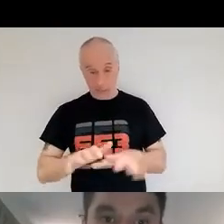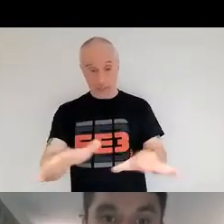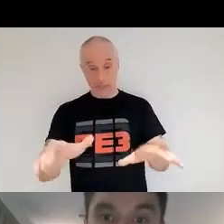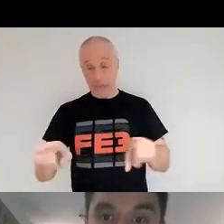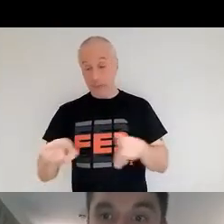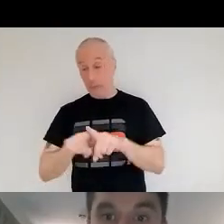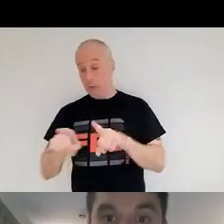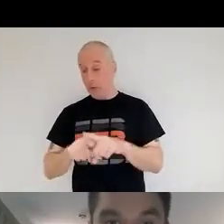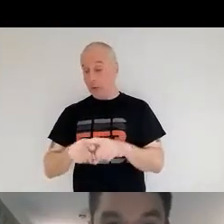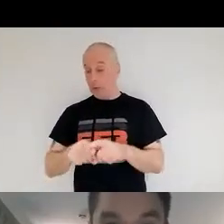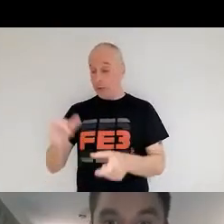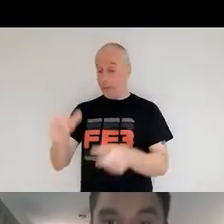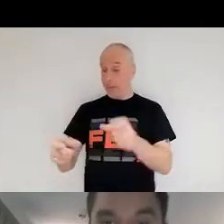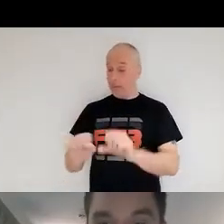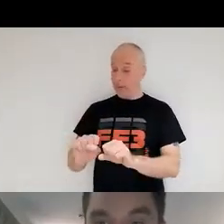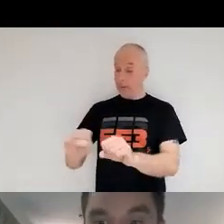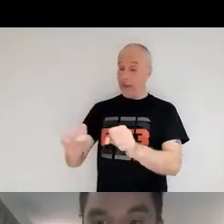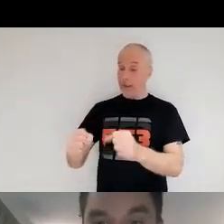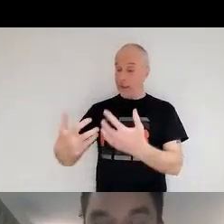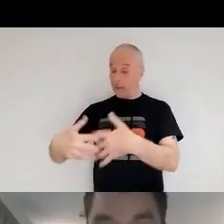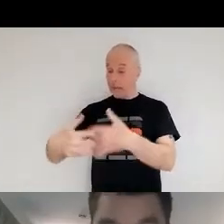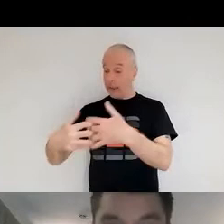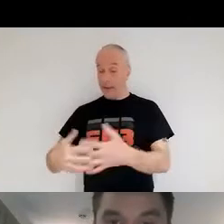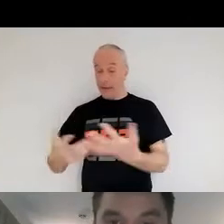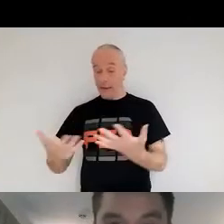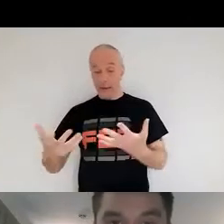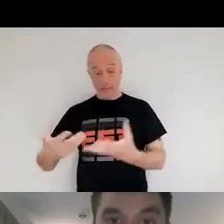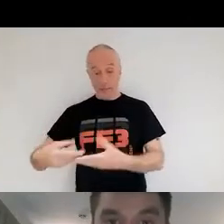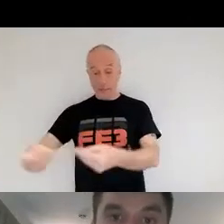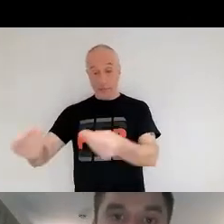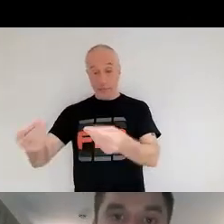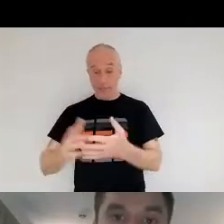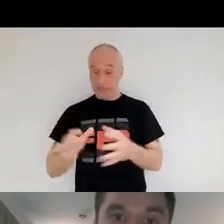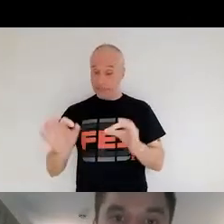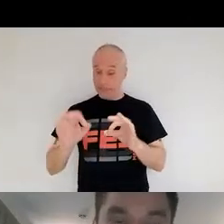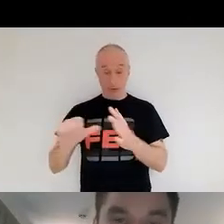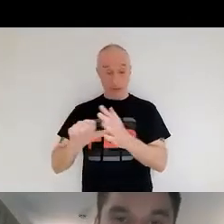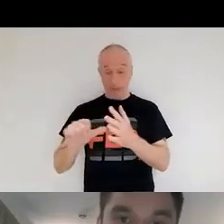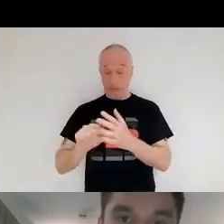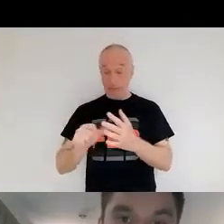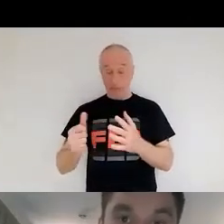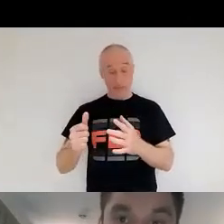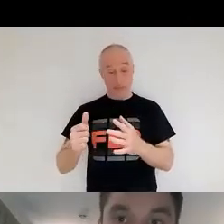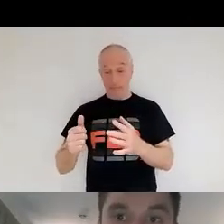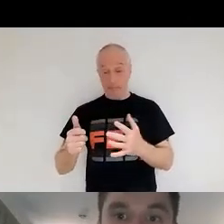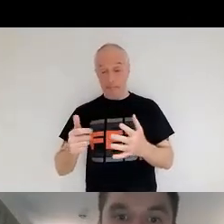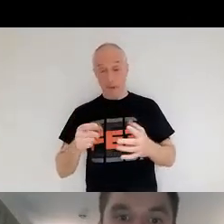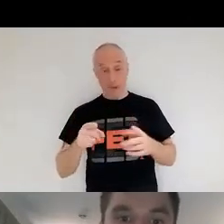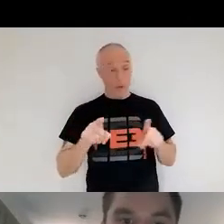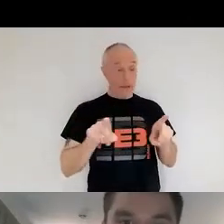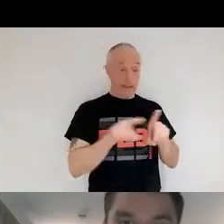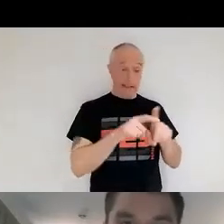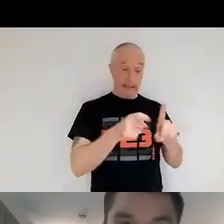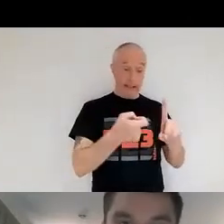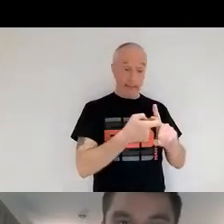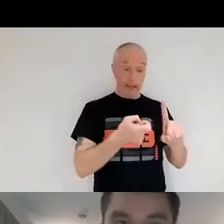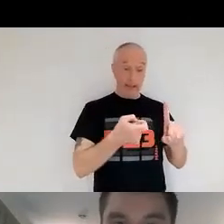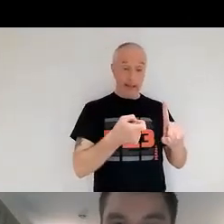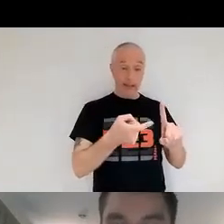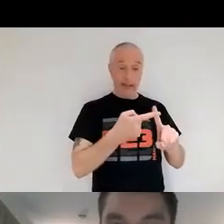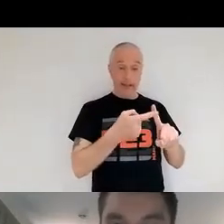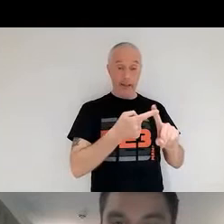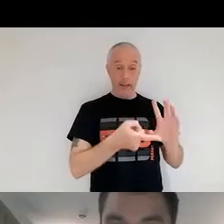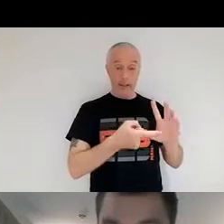failure of that system. So it is confirming the same findings that we found at Keele, but at a different site